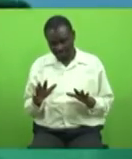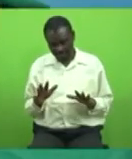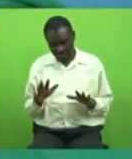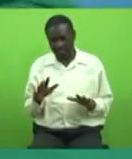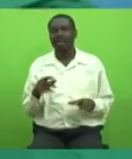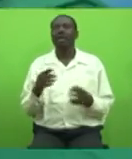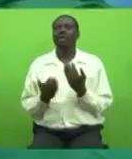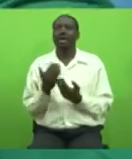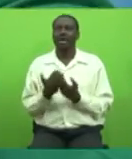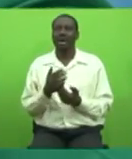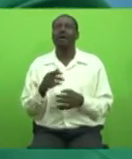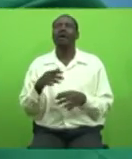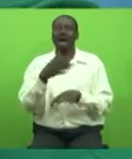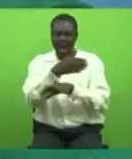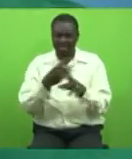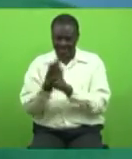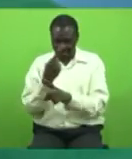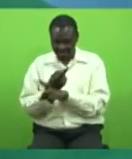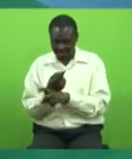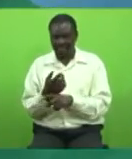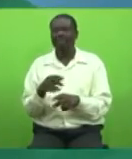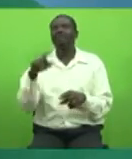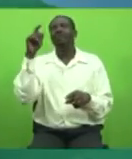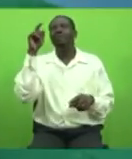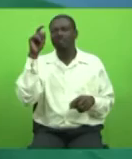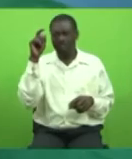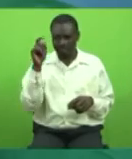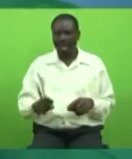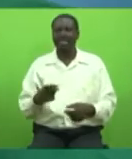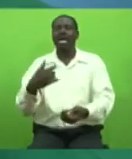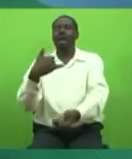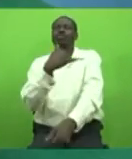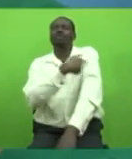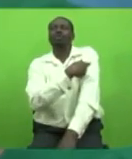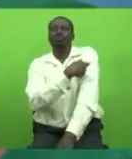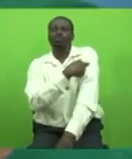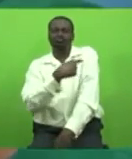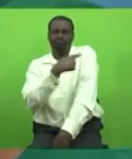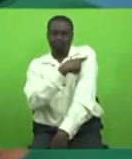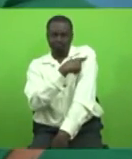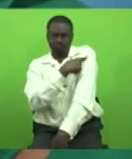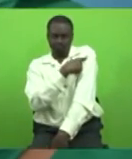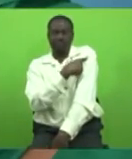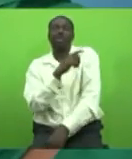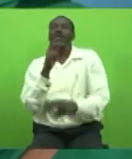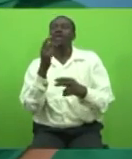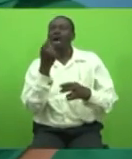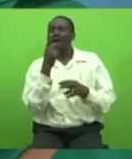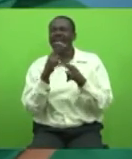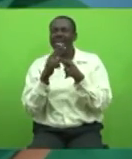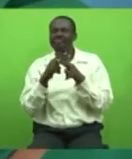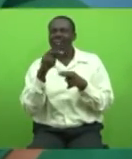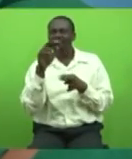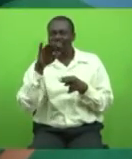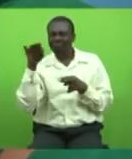membranes, immunize with 0.5 milliliters of tetanus toxoid. Advise survivors to complete